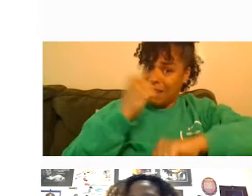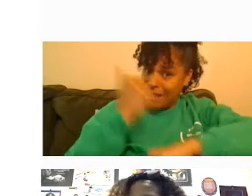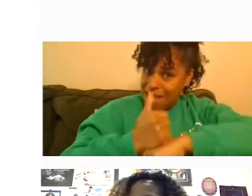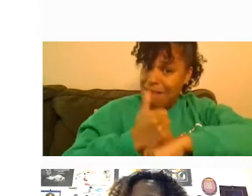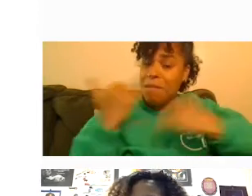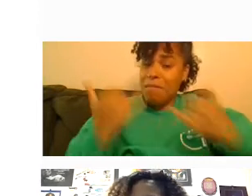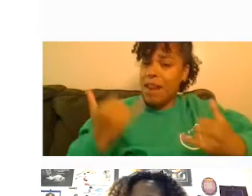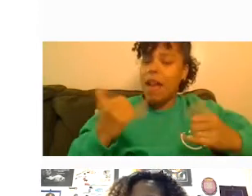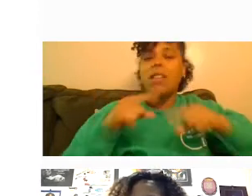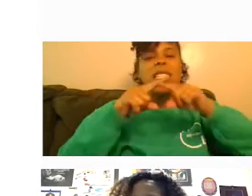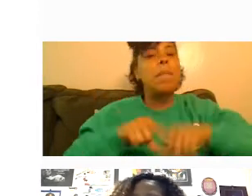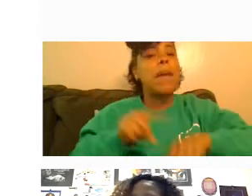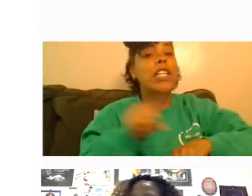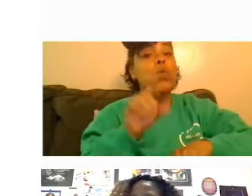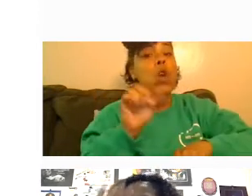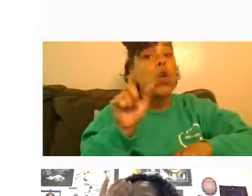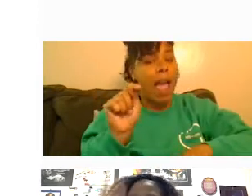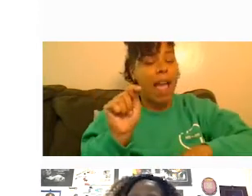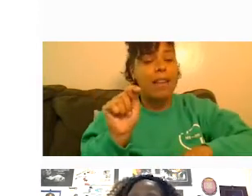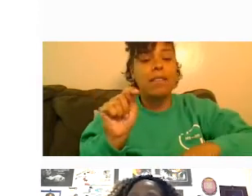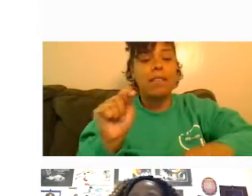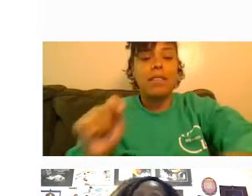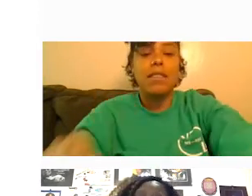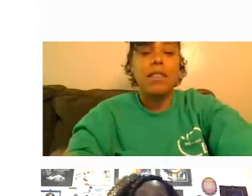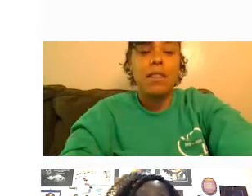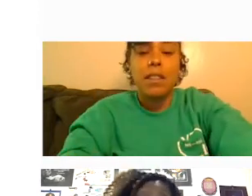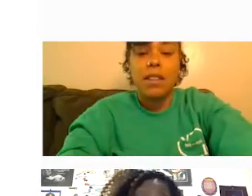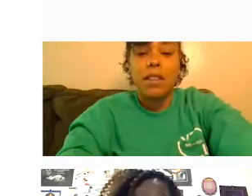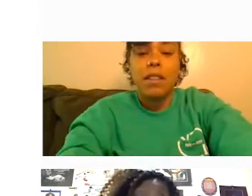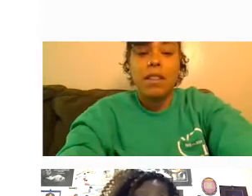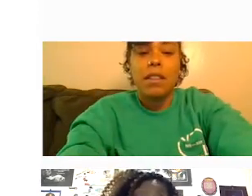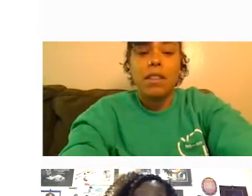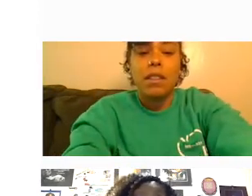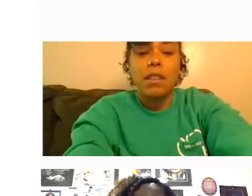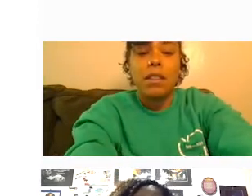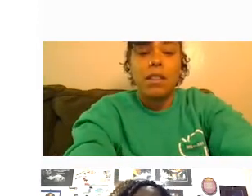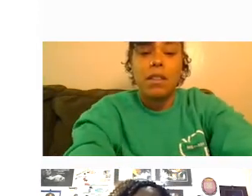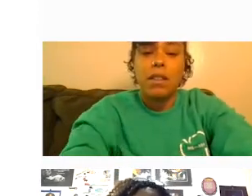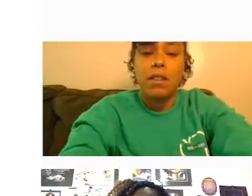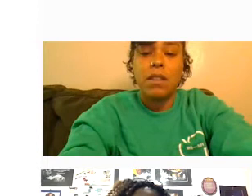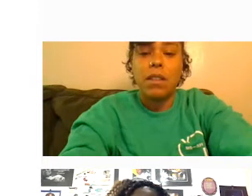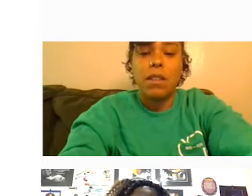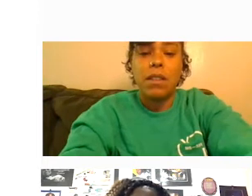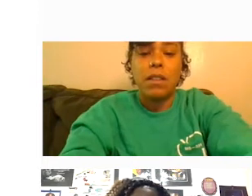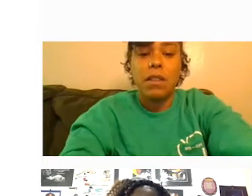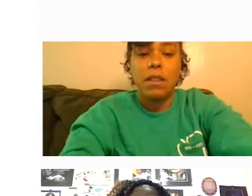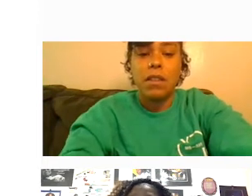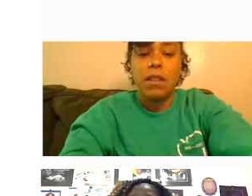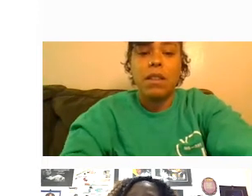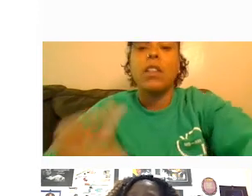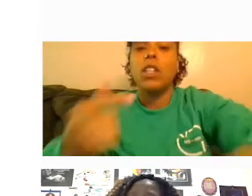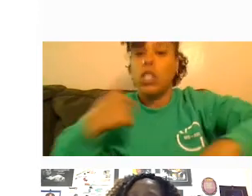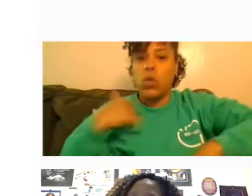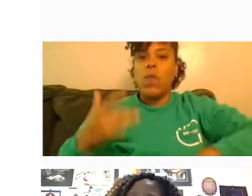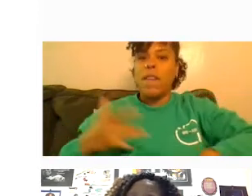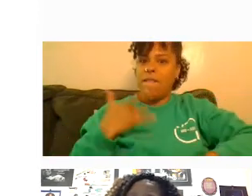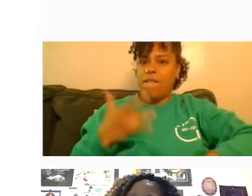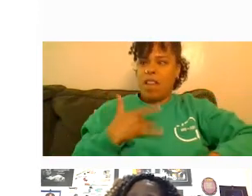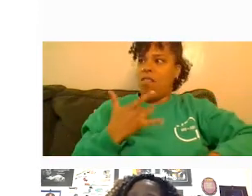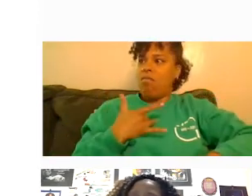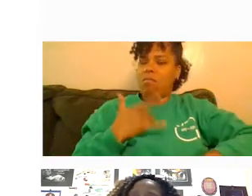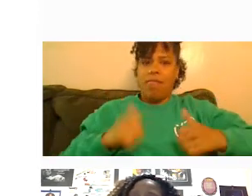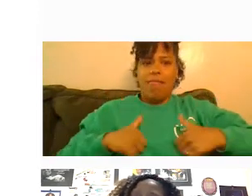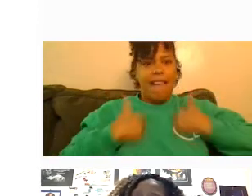all depends on where you're at. But the bottom line is we do feel life insurance is misnamed because you can't